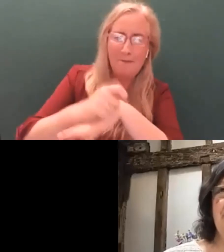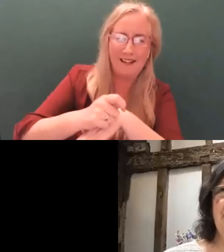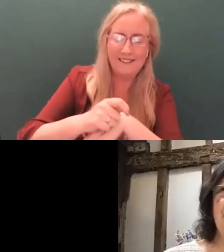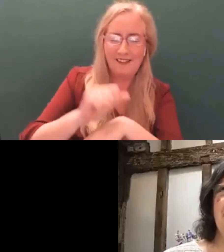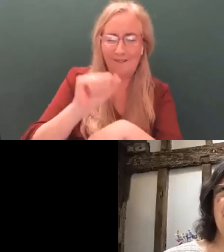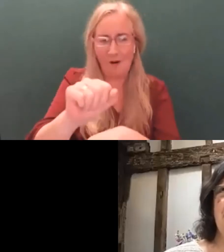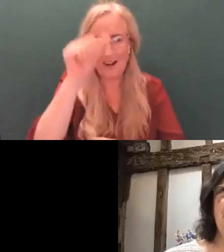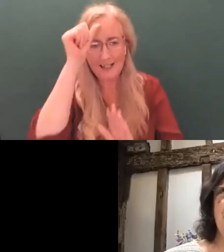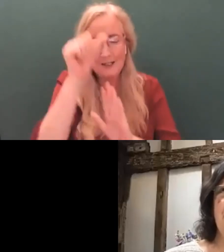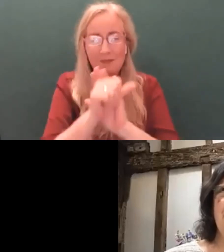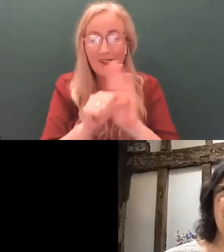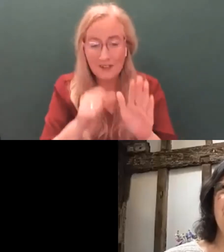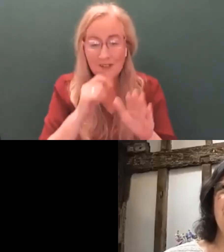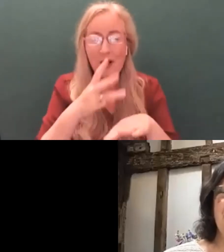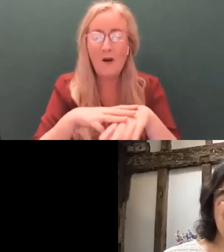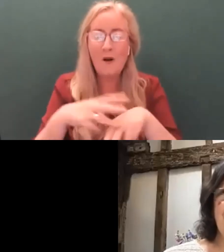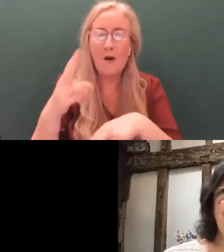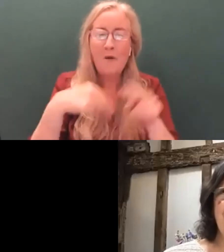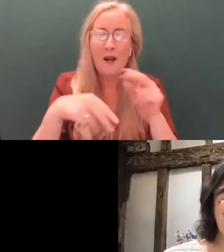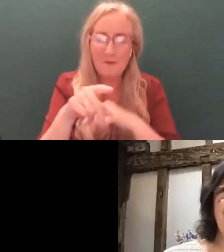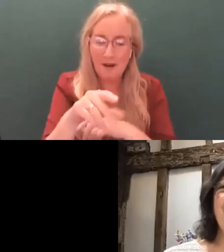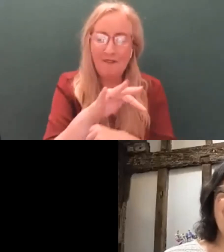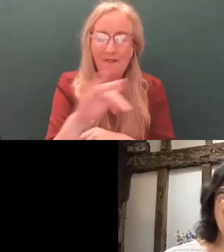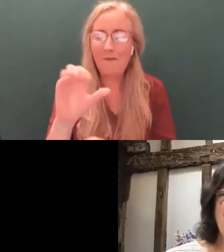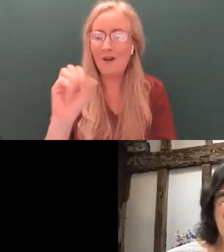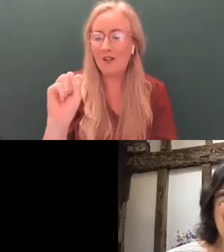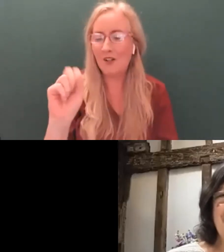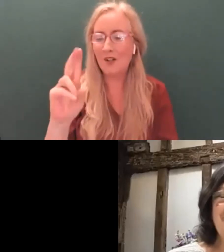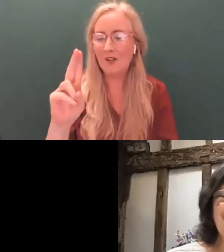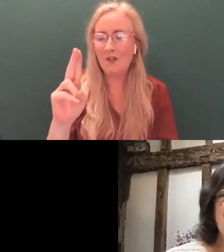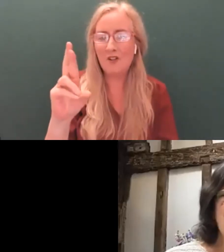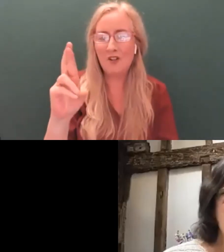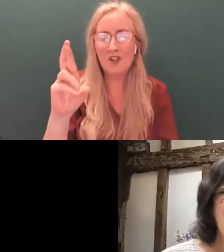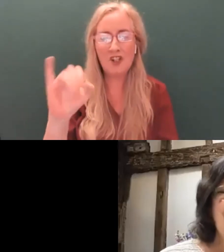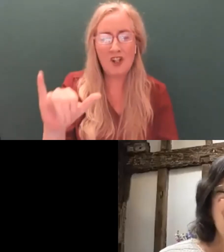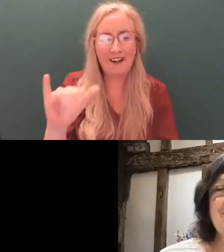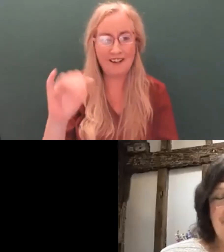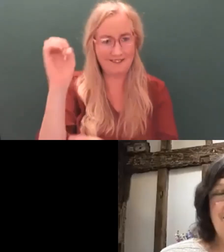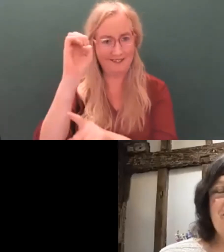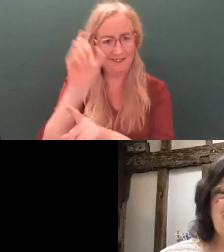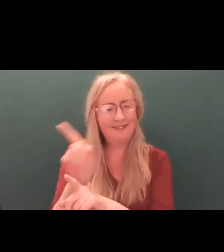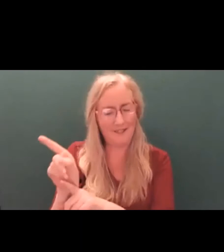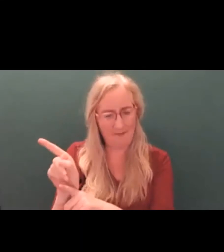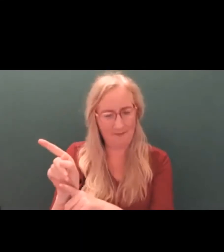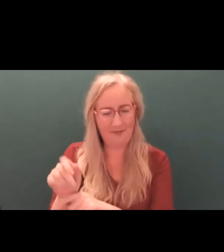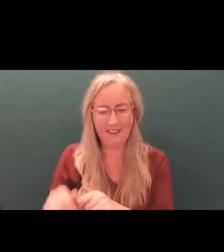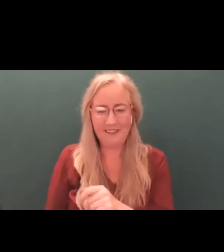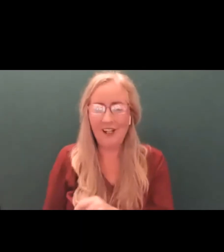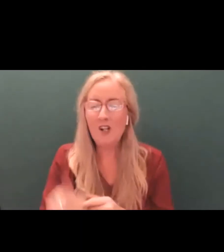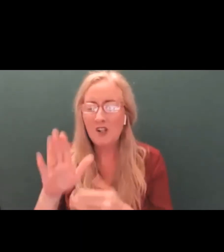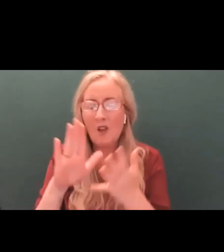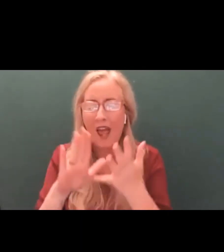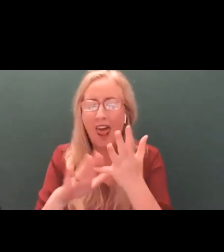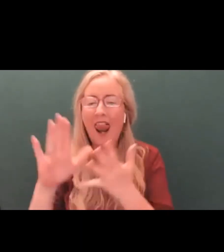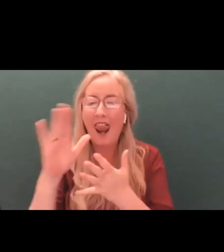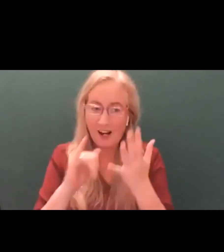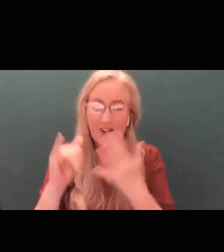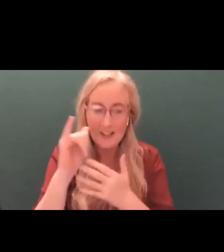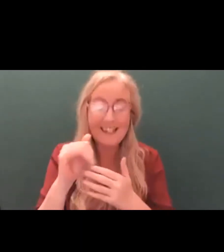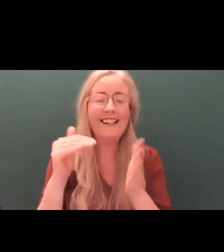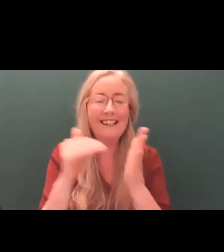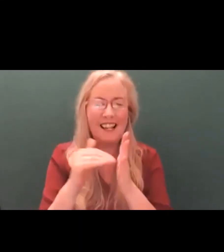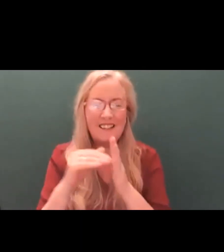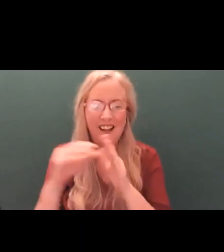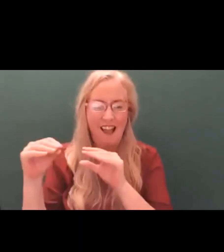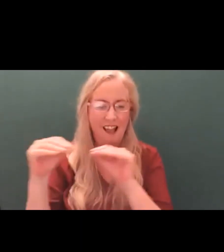experience. And we welcome you, Madeline, all the way from Surrey. Thank you. Thank you. Yes, as you said, last year we moved our 9-day